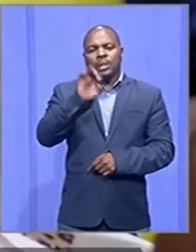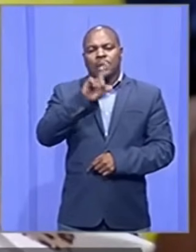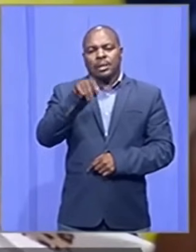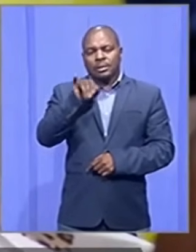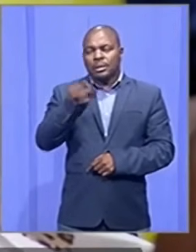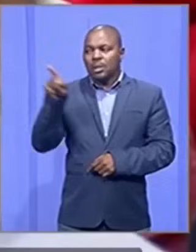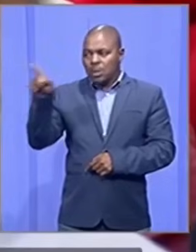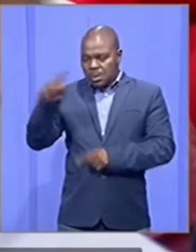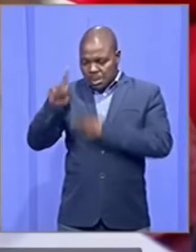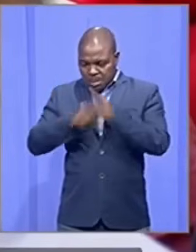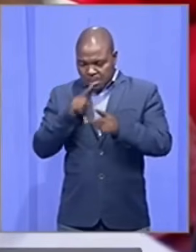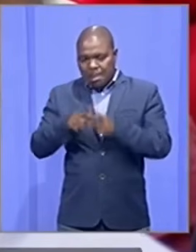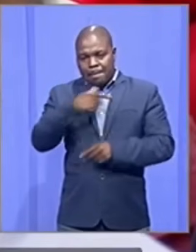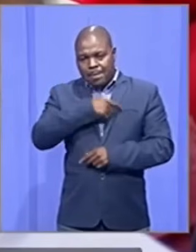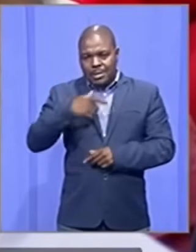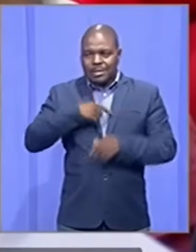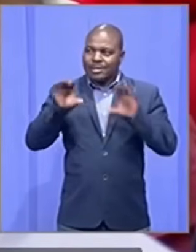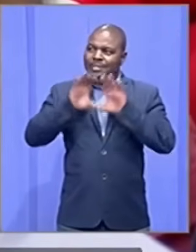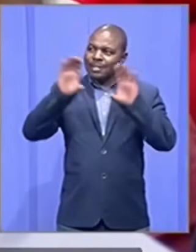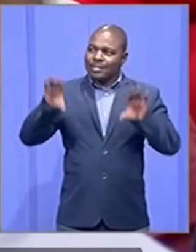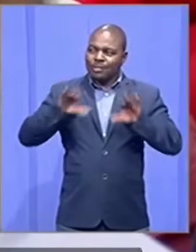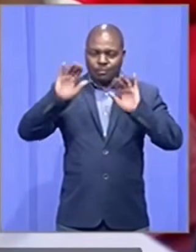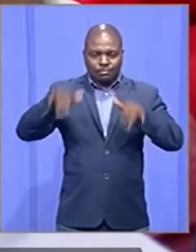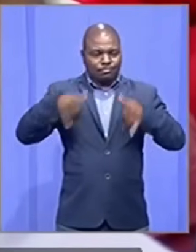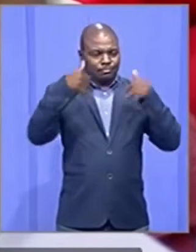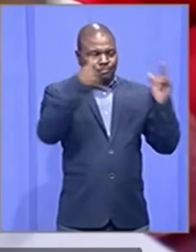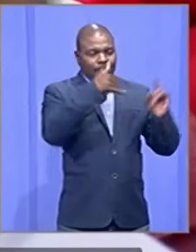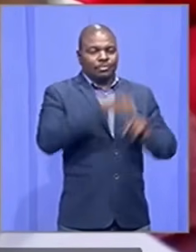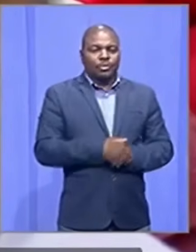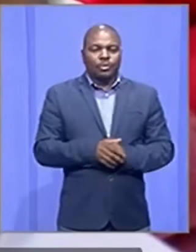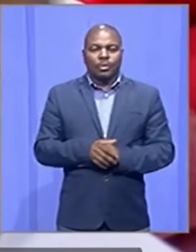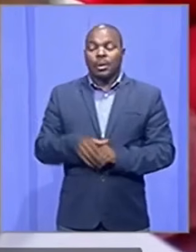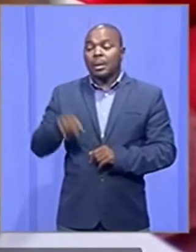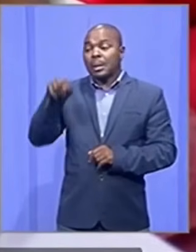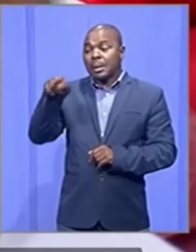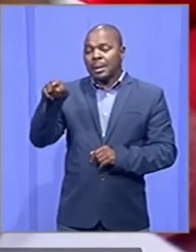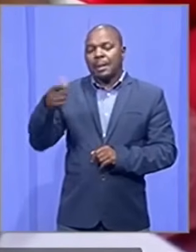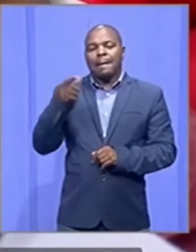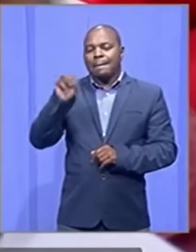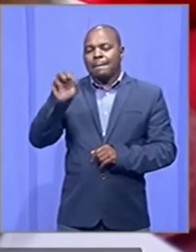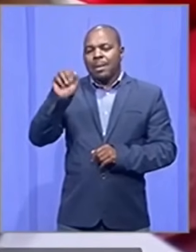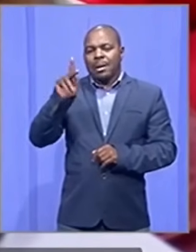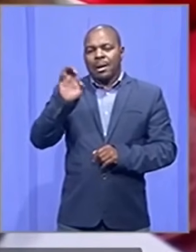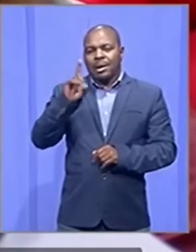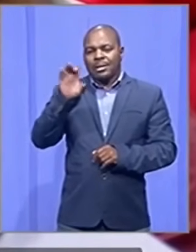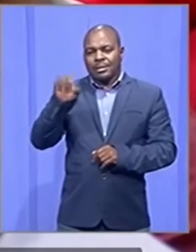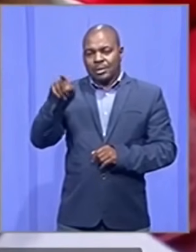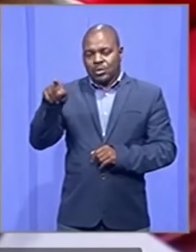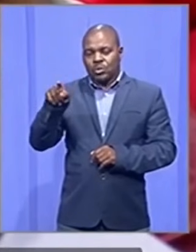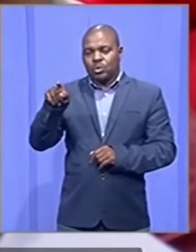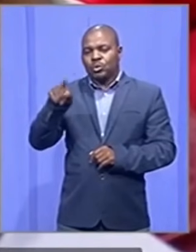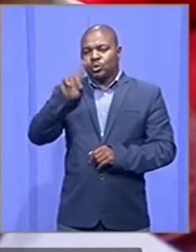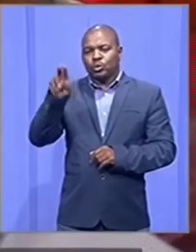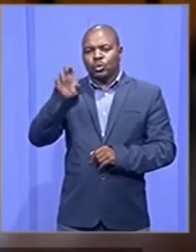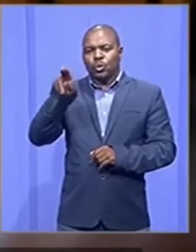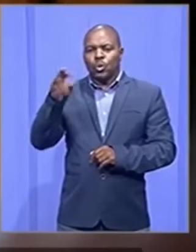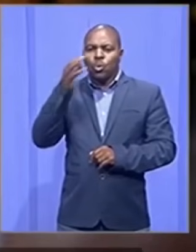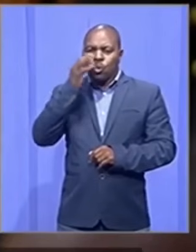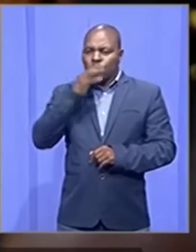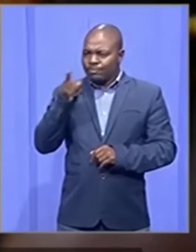of recognition. Ka mosupologo moeledi wa ga Prince Makade ka Zwelithini Zulu o ngangile ka gore mo presidente o na sa tshwanela go